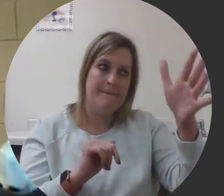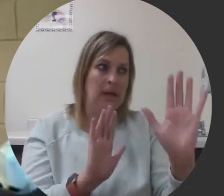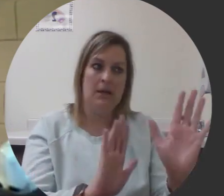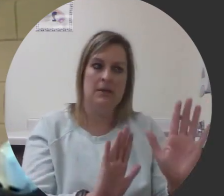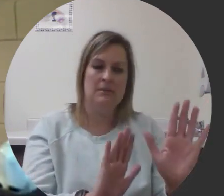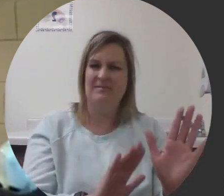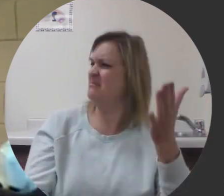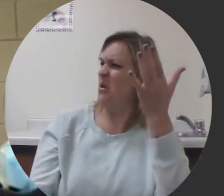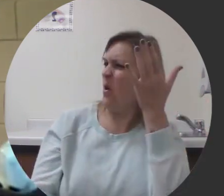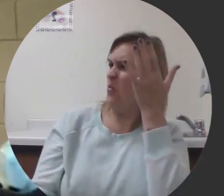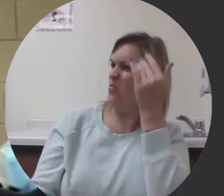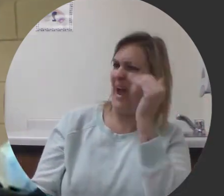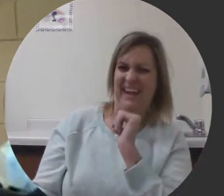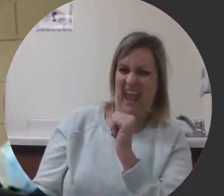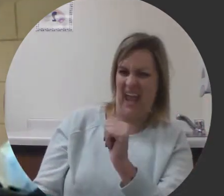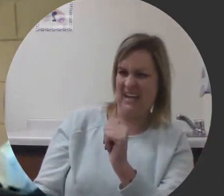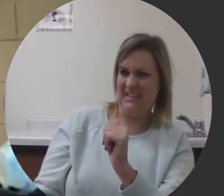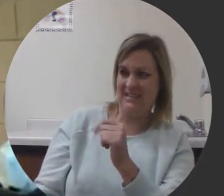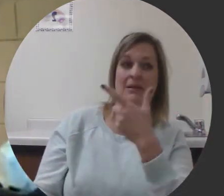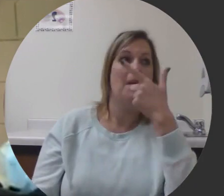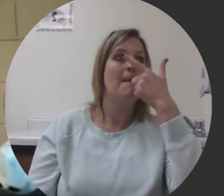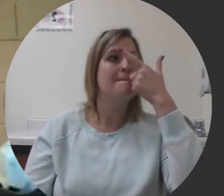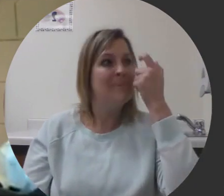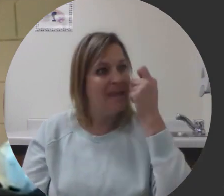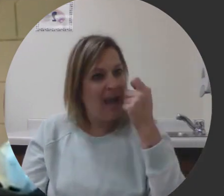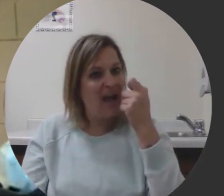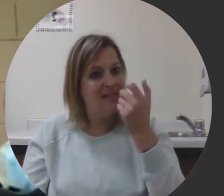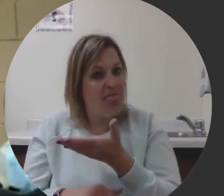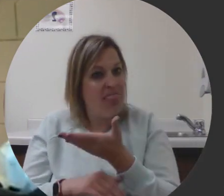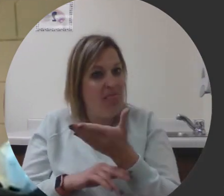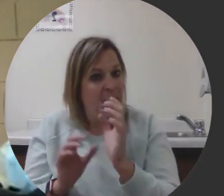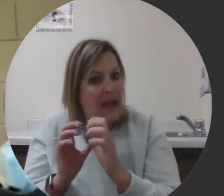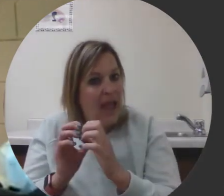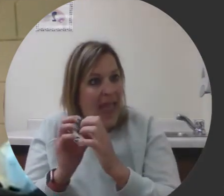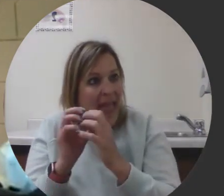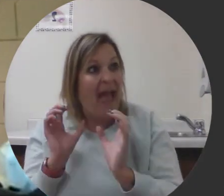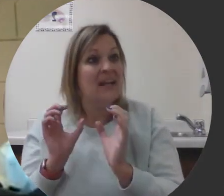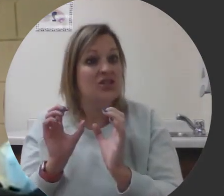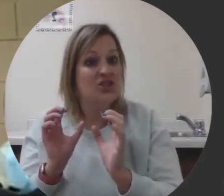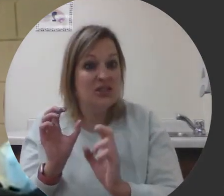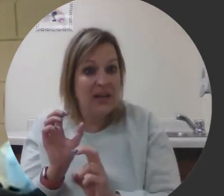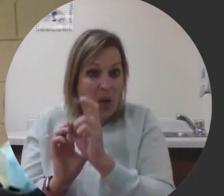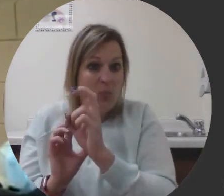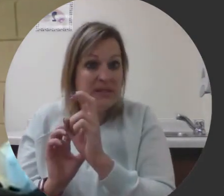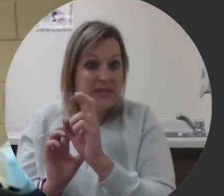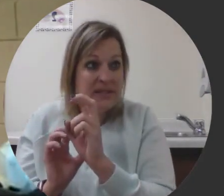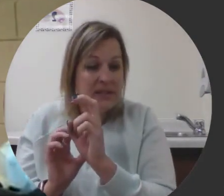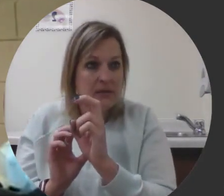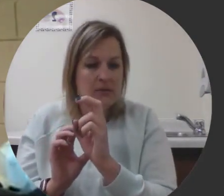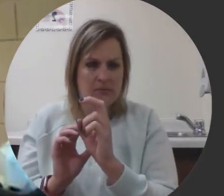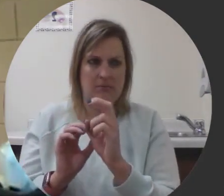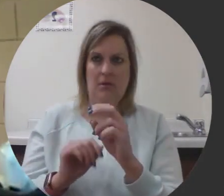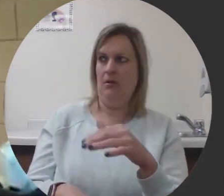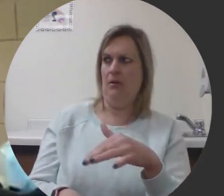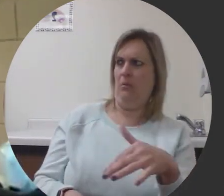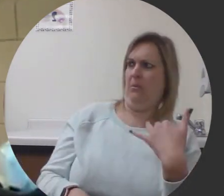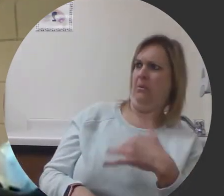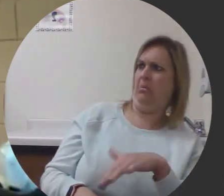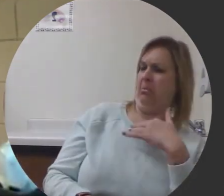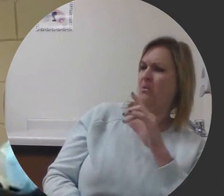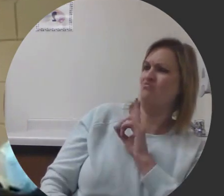Why not? Because it's hatched. The thing in the bathtub. Well, blow me down, said